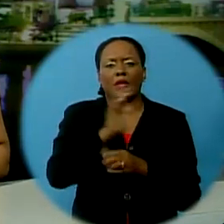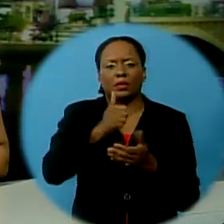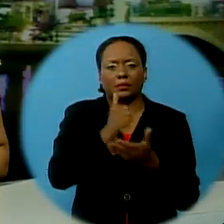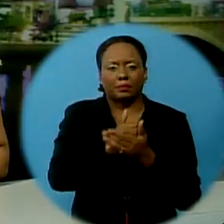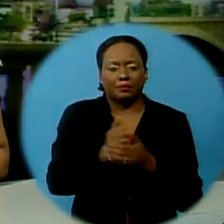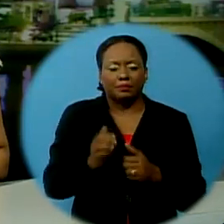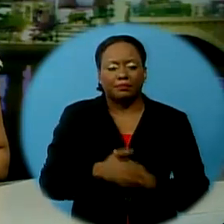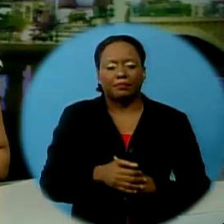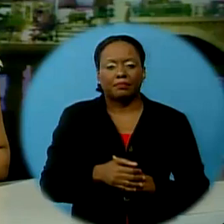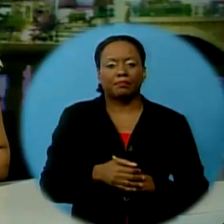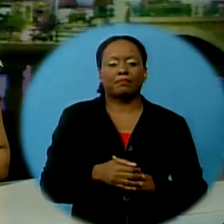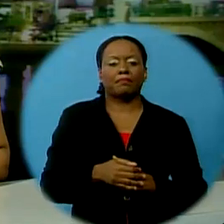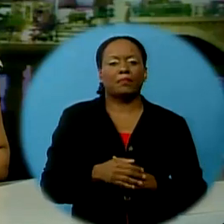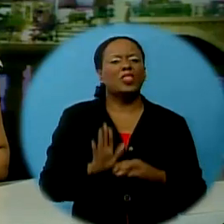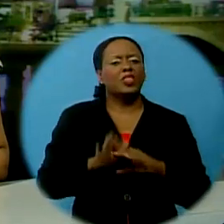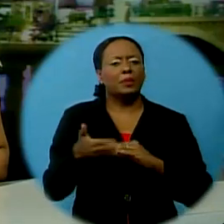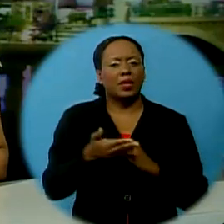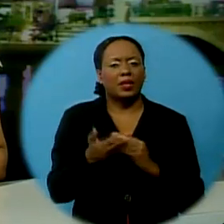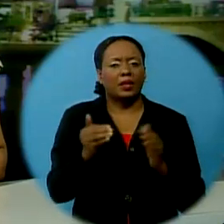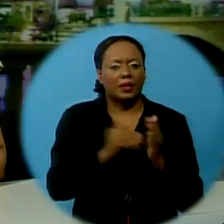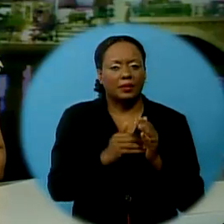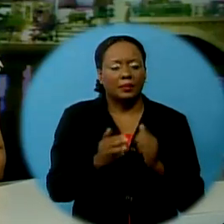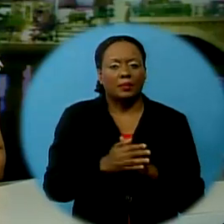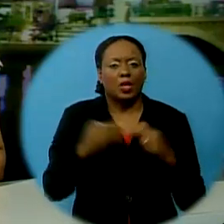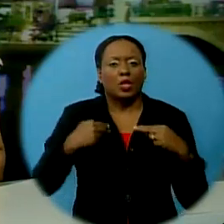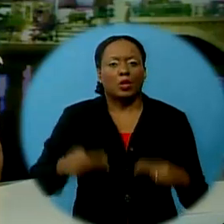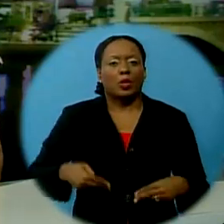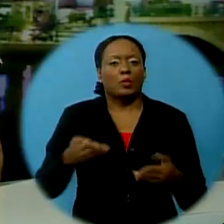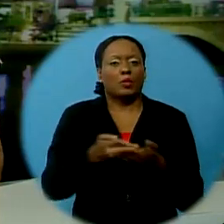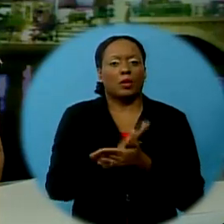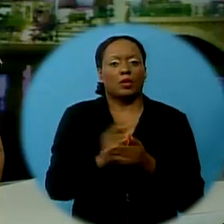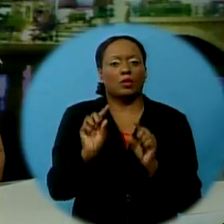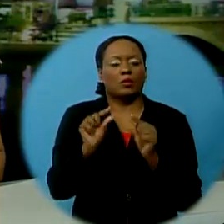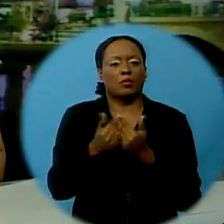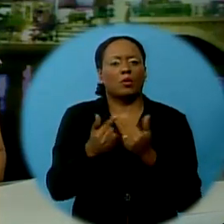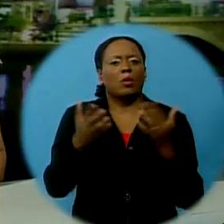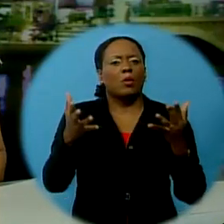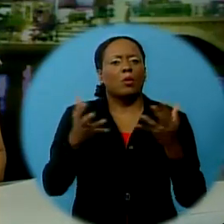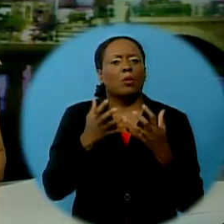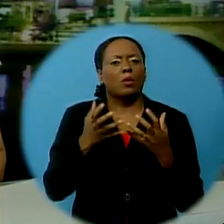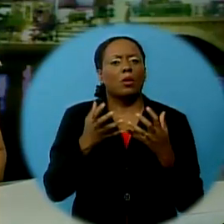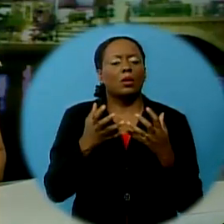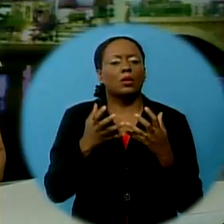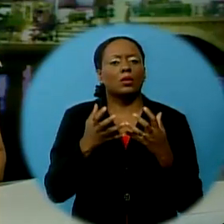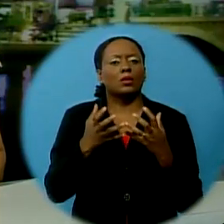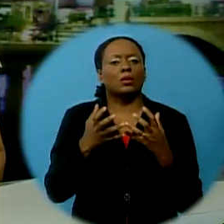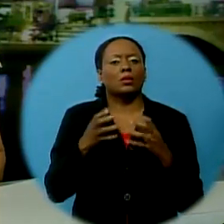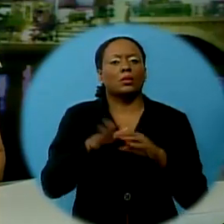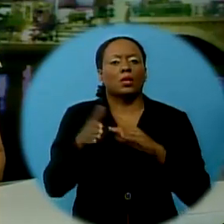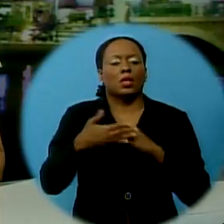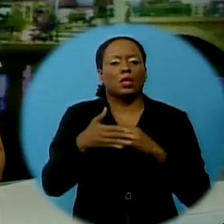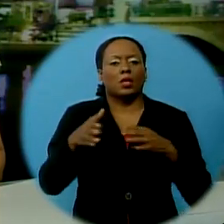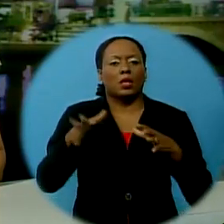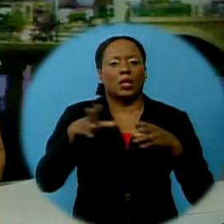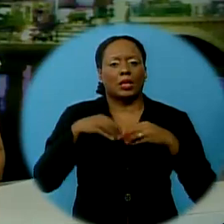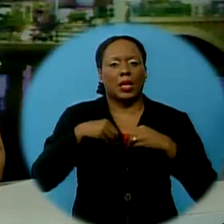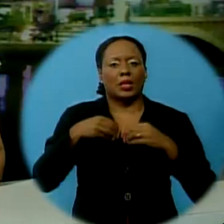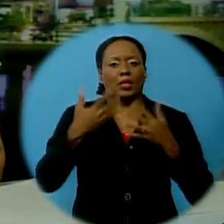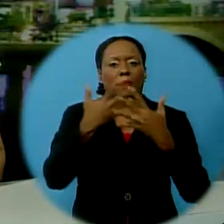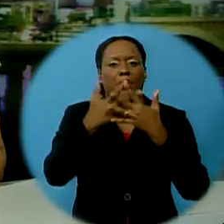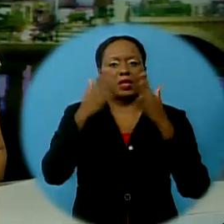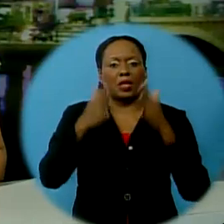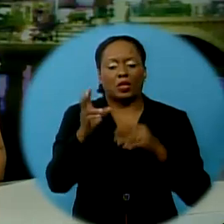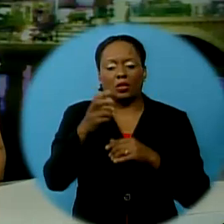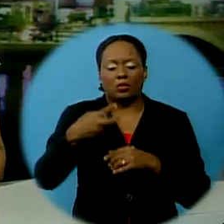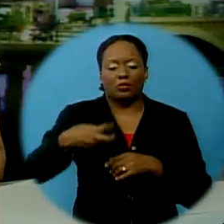still in Jamaica, the human rights lobby group Jamaicans for Justice wants the country to embrace the prisoner transfer agreement with Britain. Under the